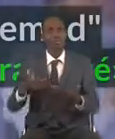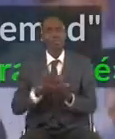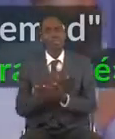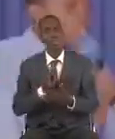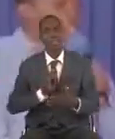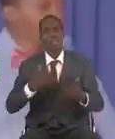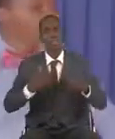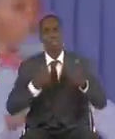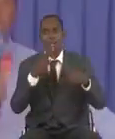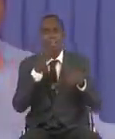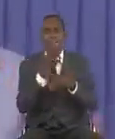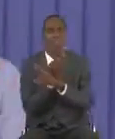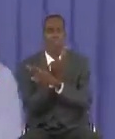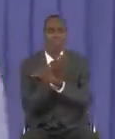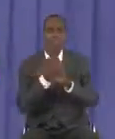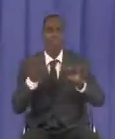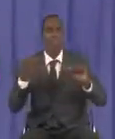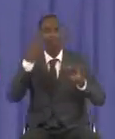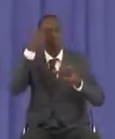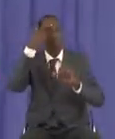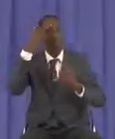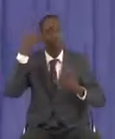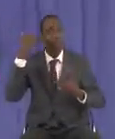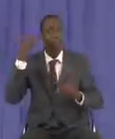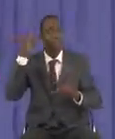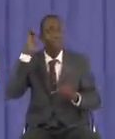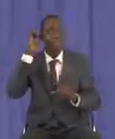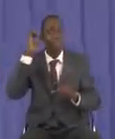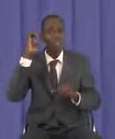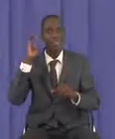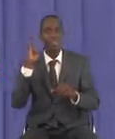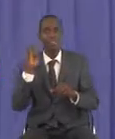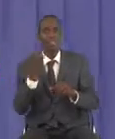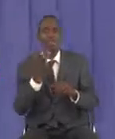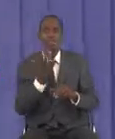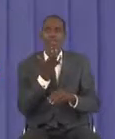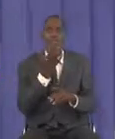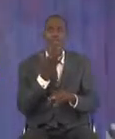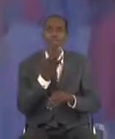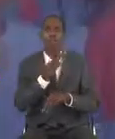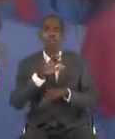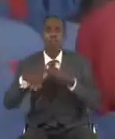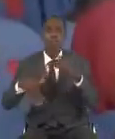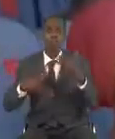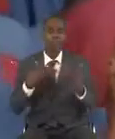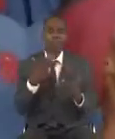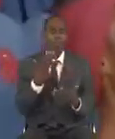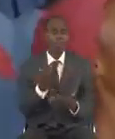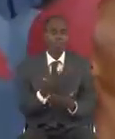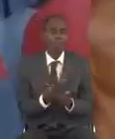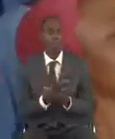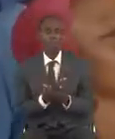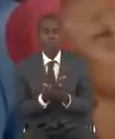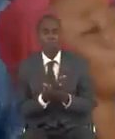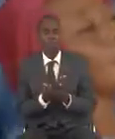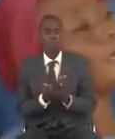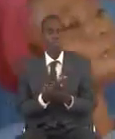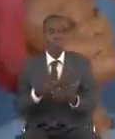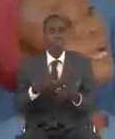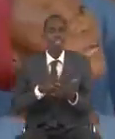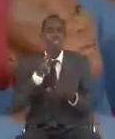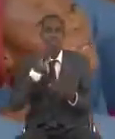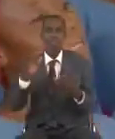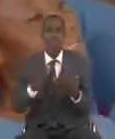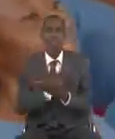redeemed. But his favorite song of all, oh, but his favorite song of all is the song